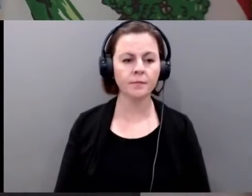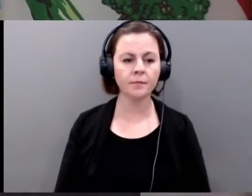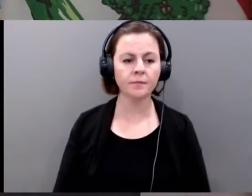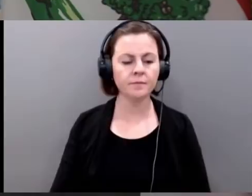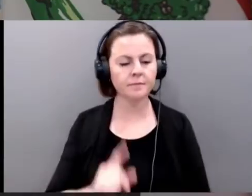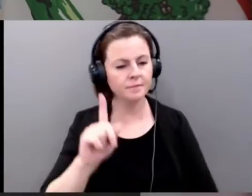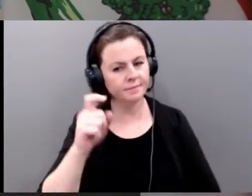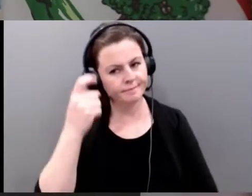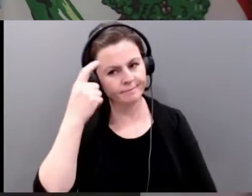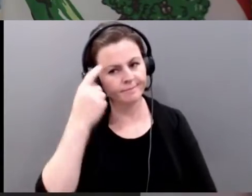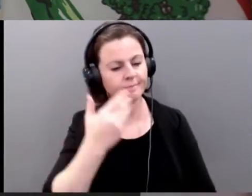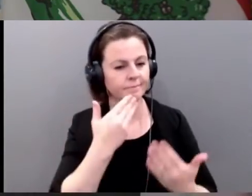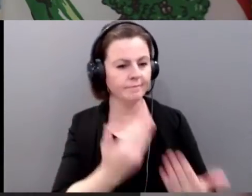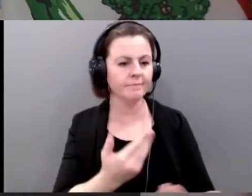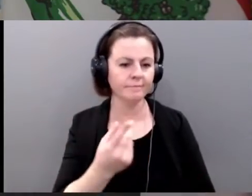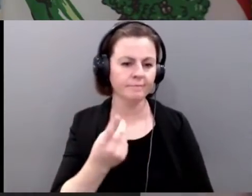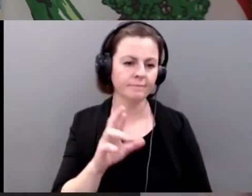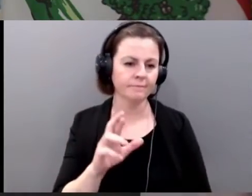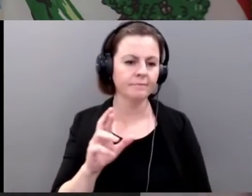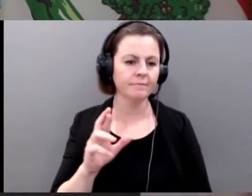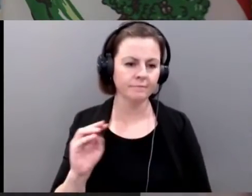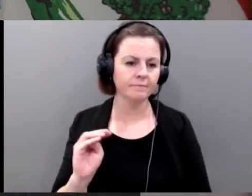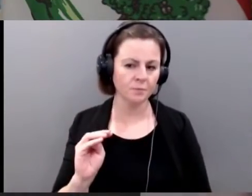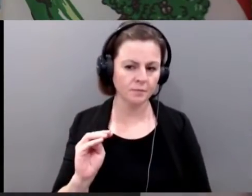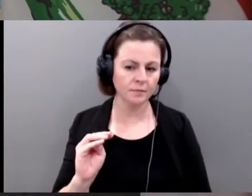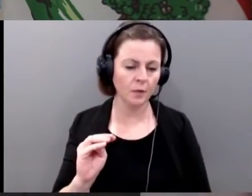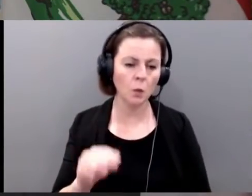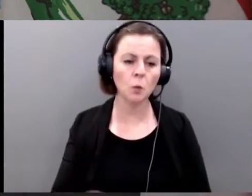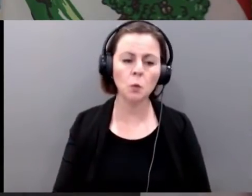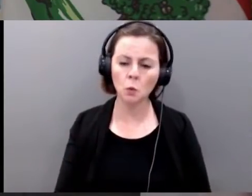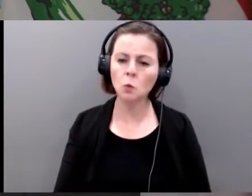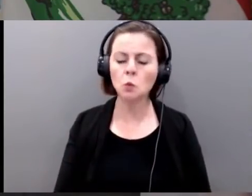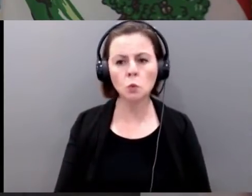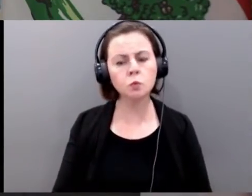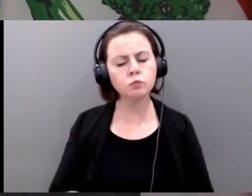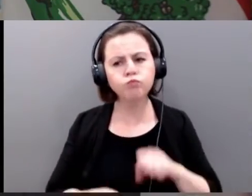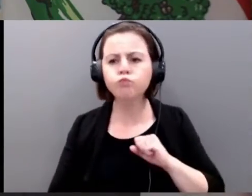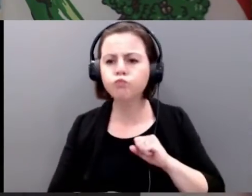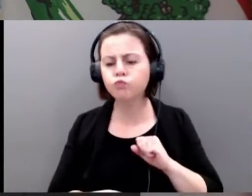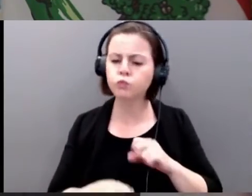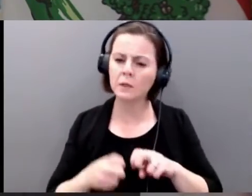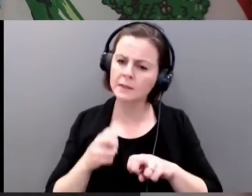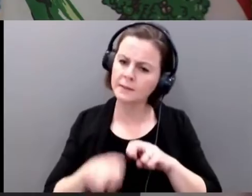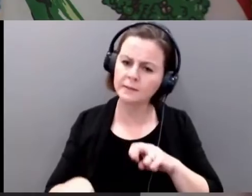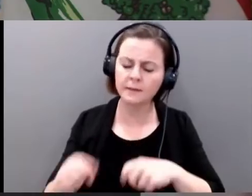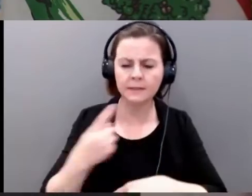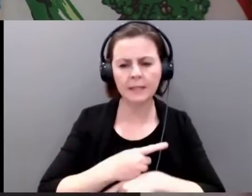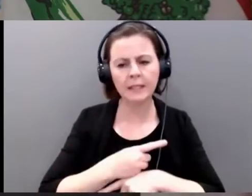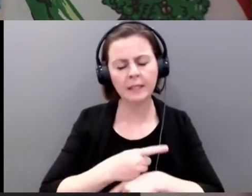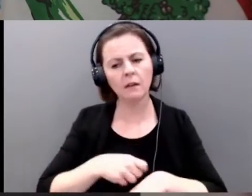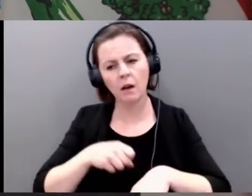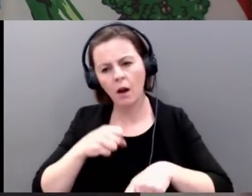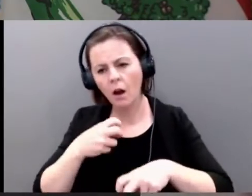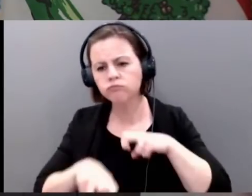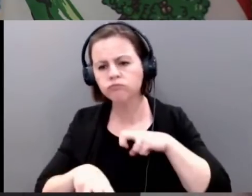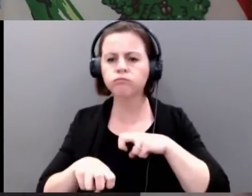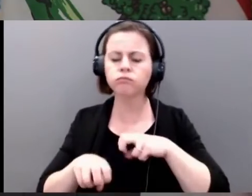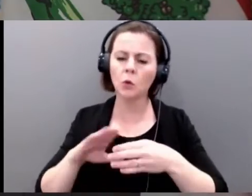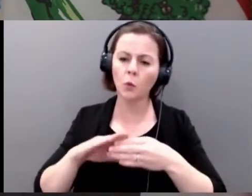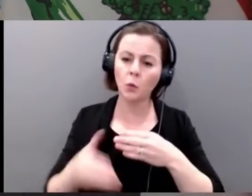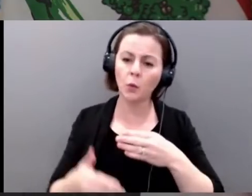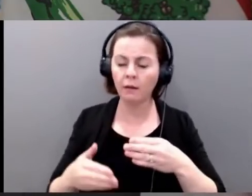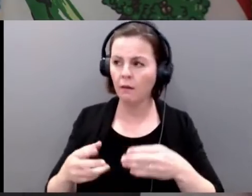Thank you very much, Dr. Morrison. It is a difficult day. It's been a difficult weekend, and I know it's difficult news for many Islanders to hear, but